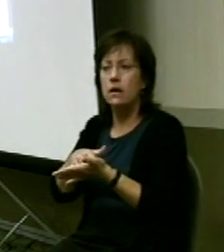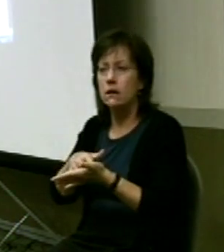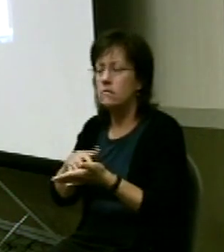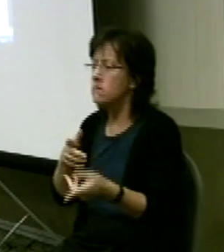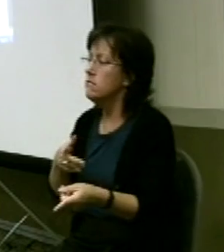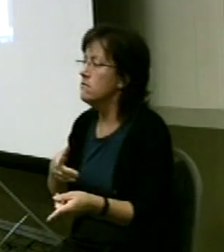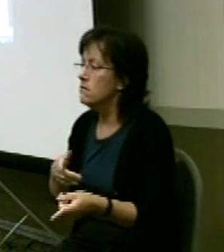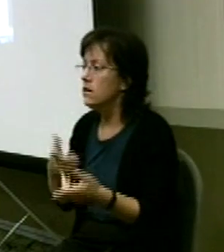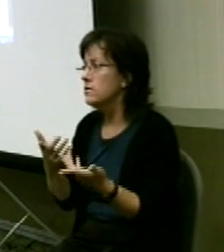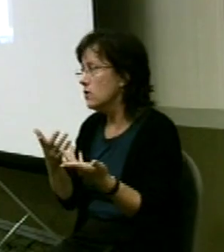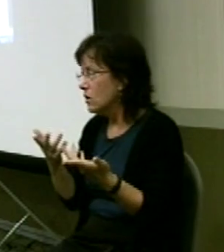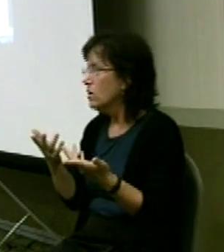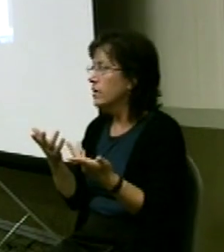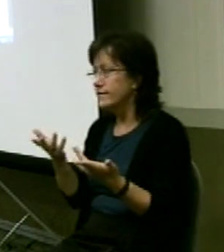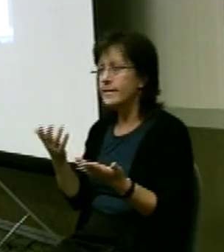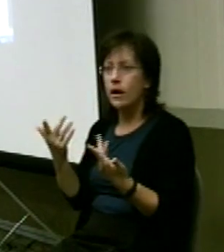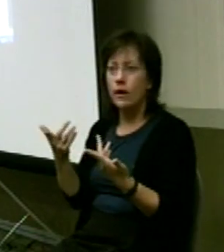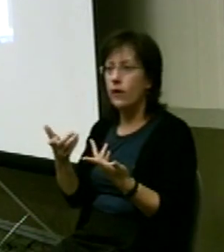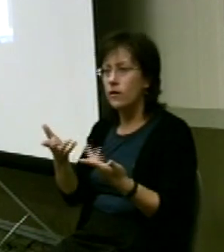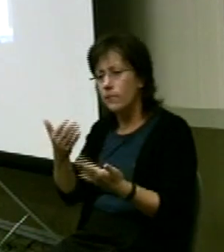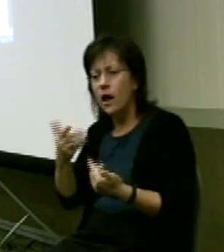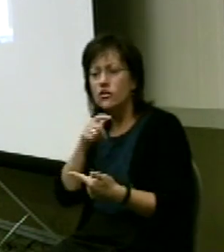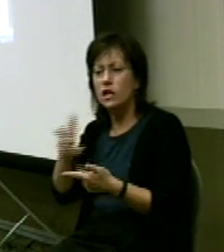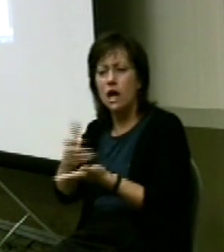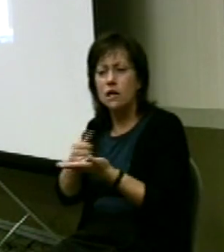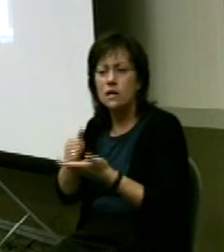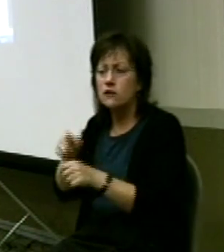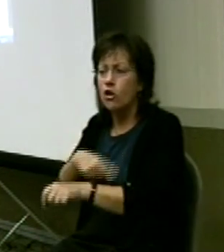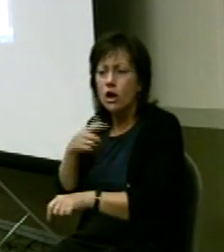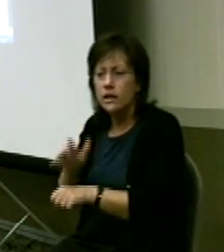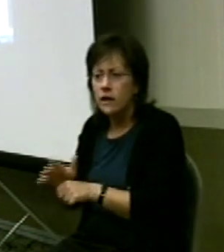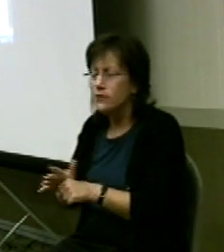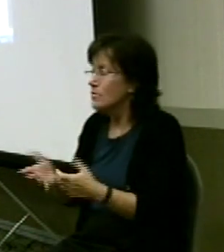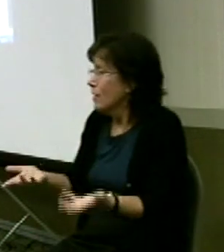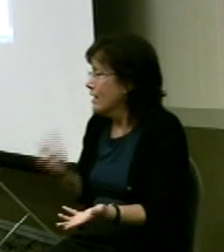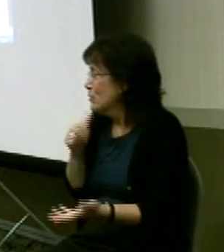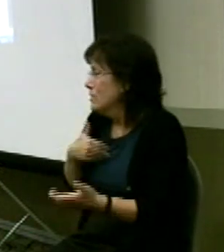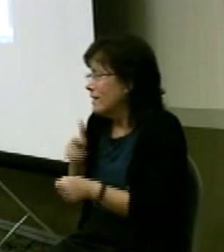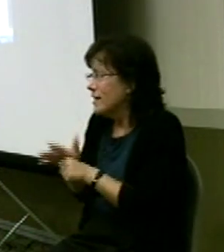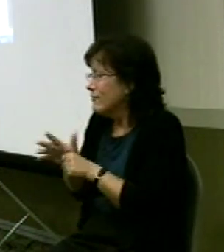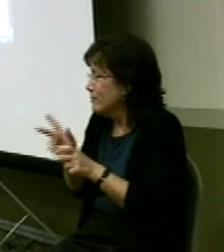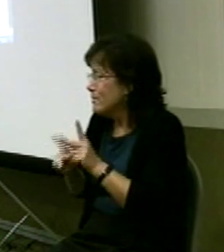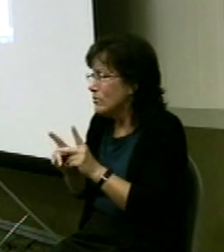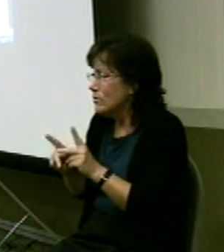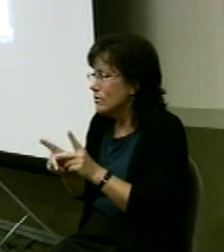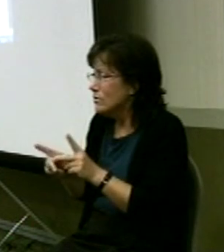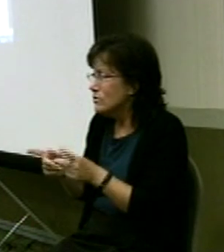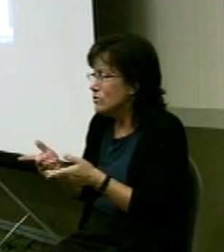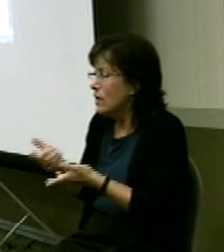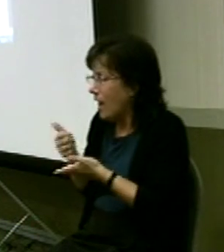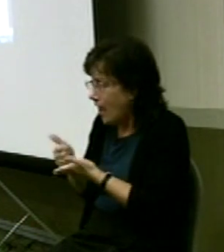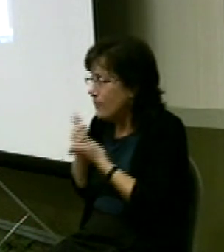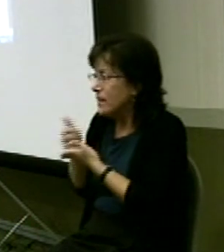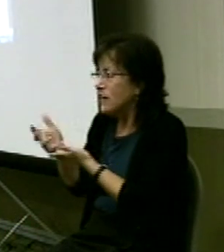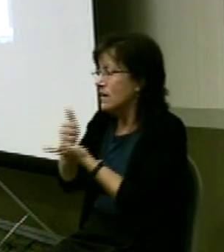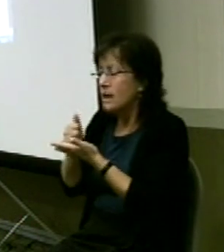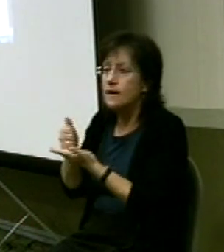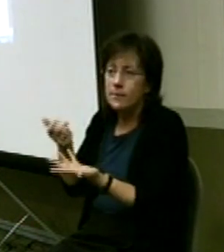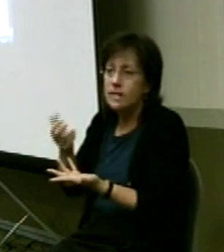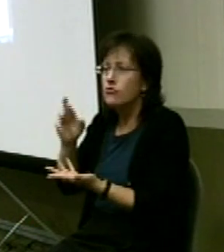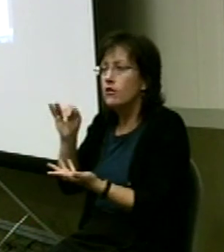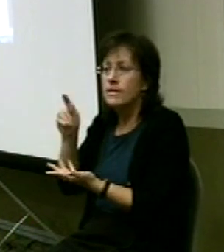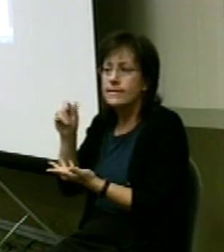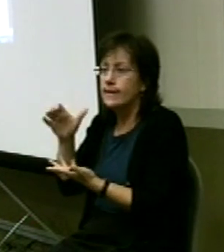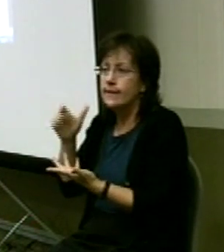get to that point where they say, well, give me, you know, you didn't collect it long enough. Say, well, I don't have enough people to collect it long enough. You know, I mean,